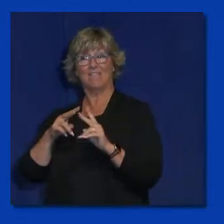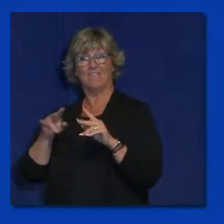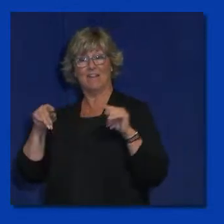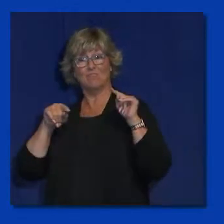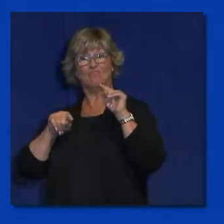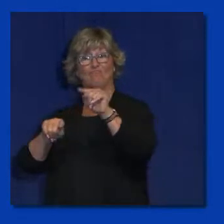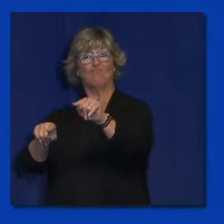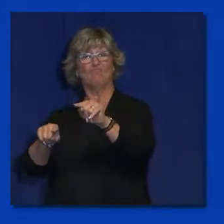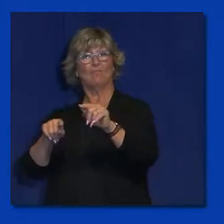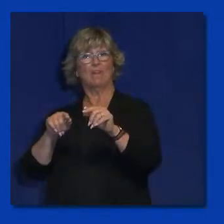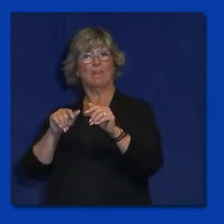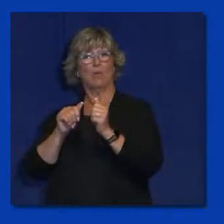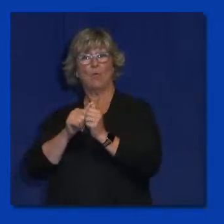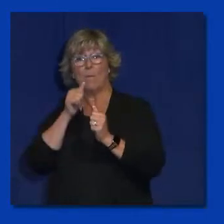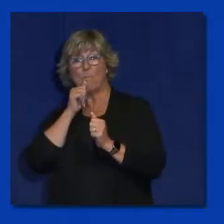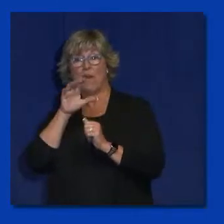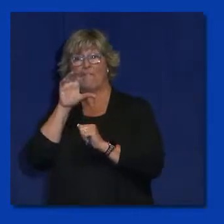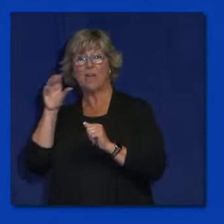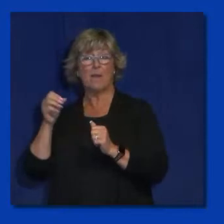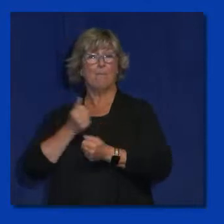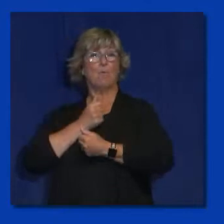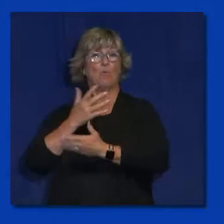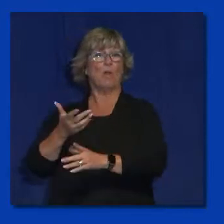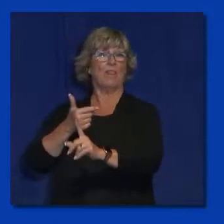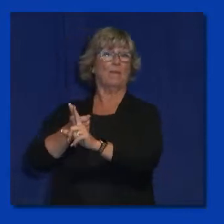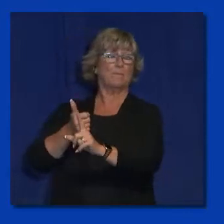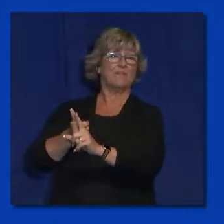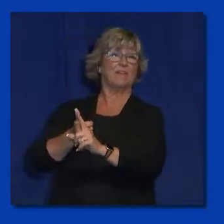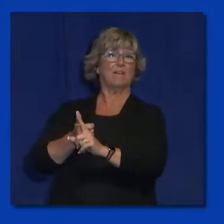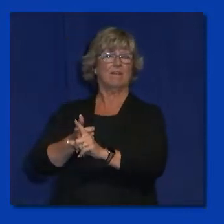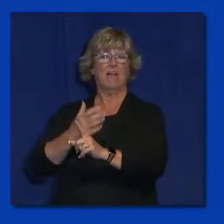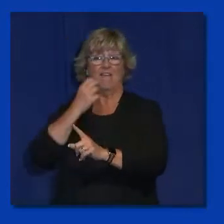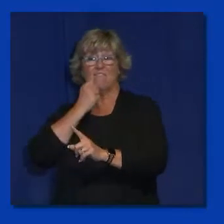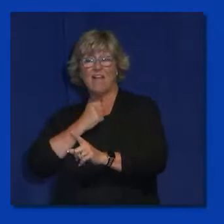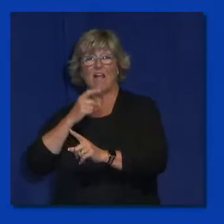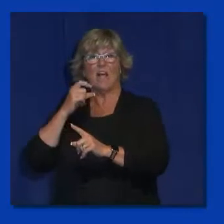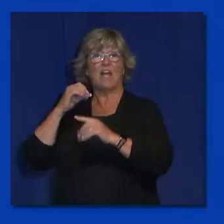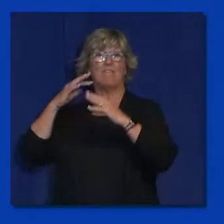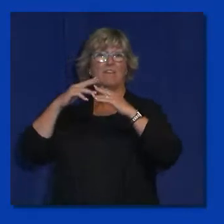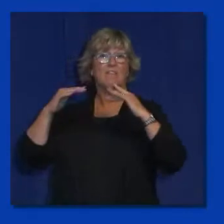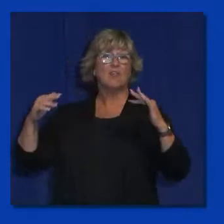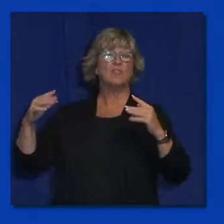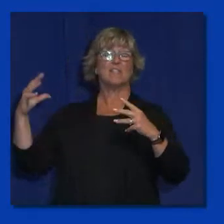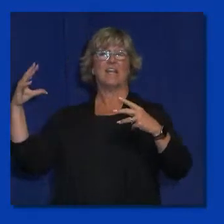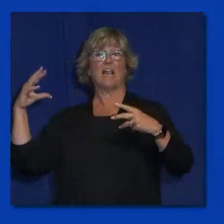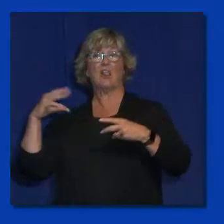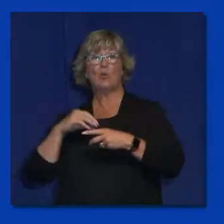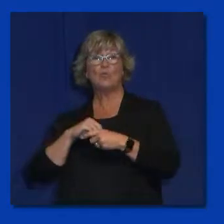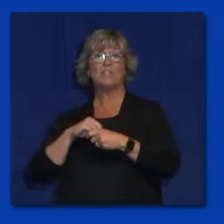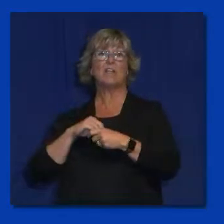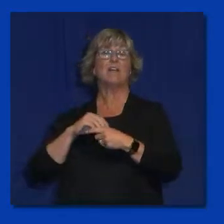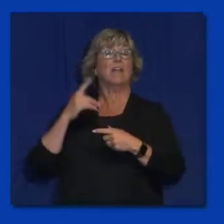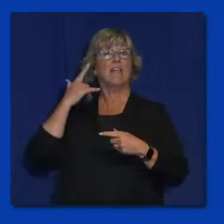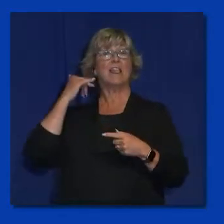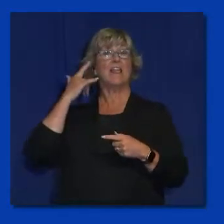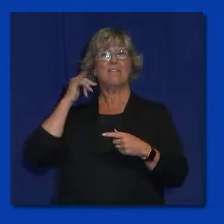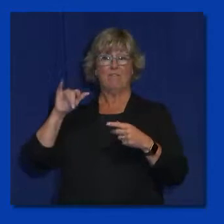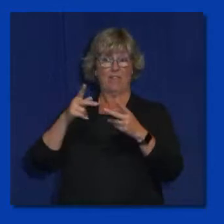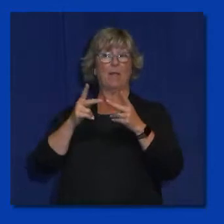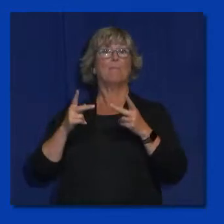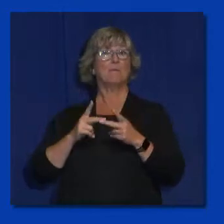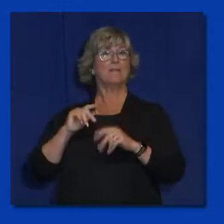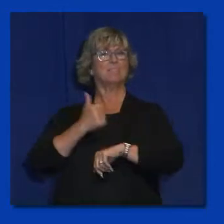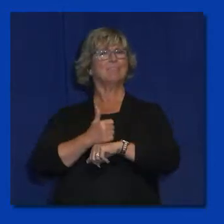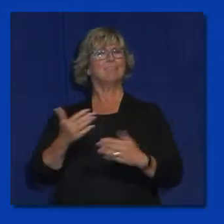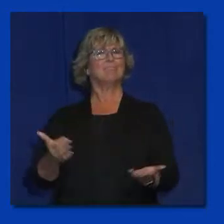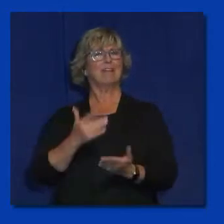consistent across the spectrum of private companies that express themselves in terms of values of diversity and inclusion, California is the place to do